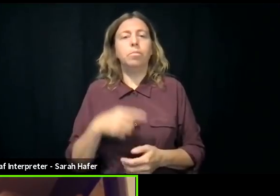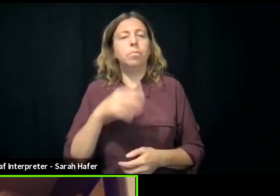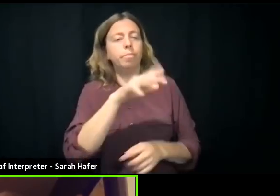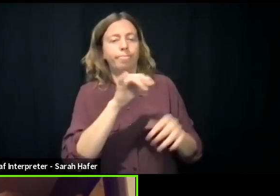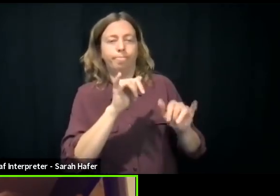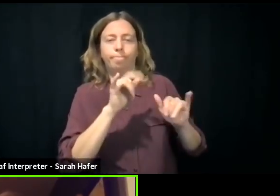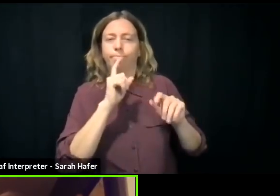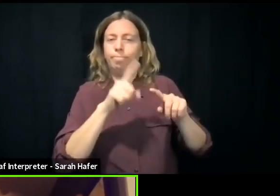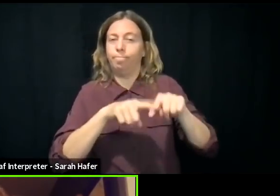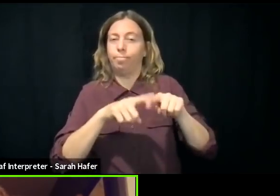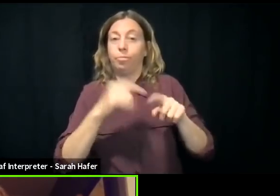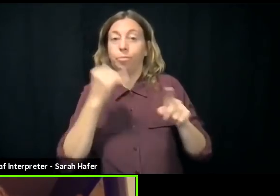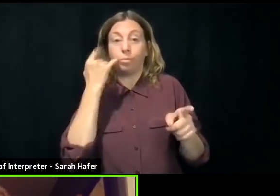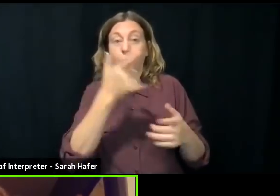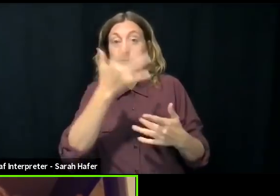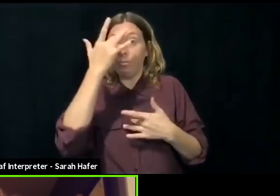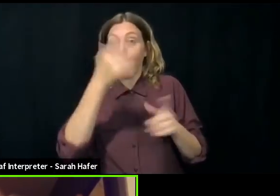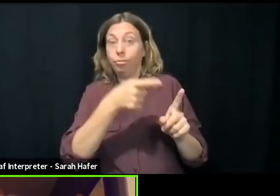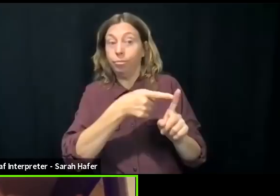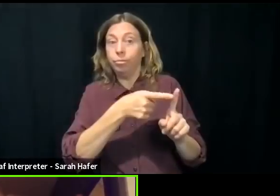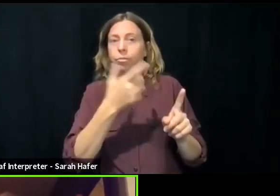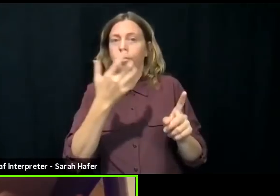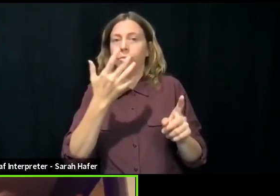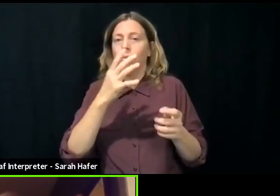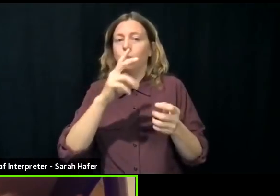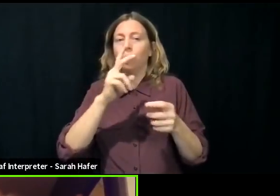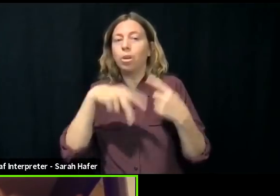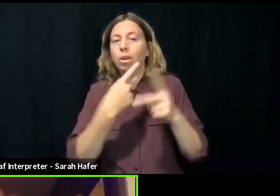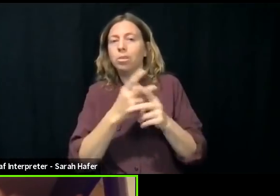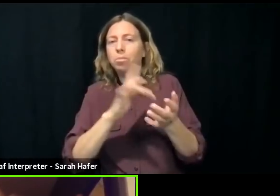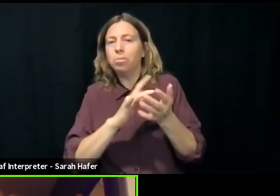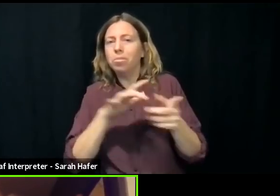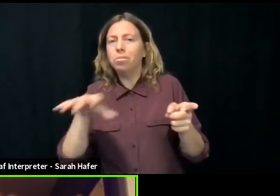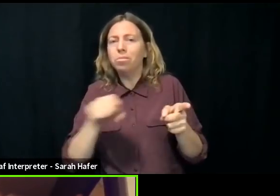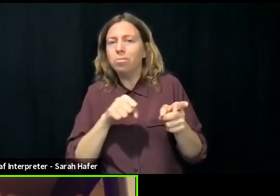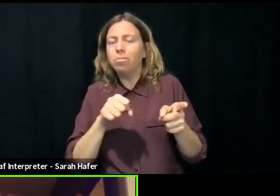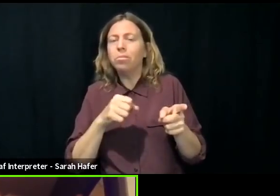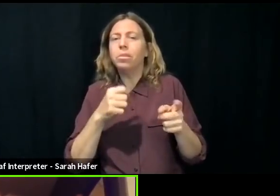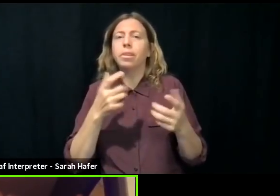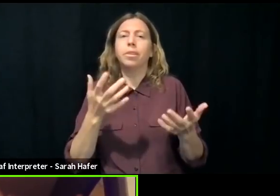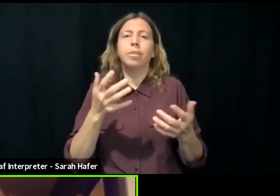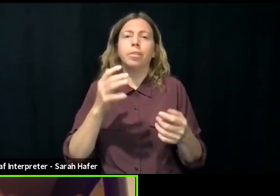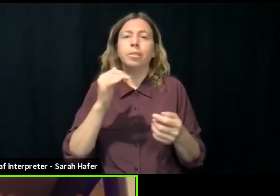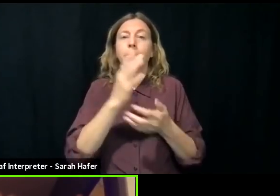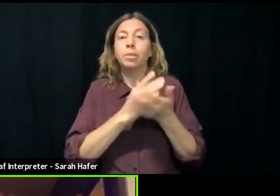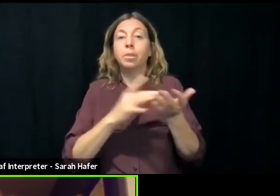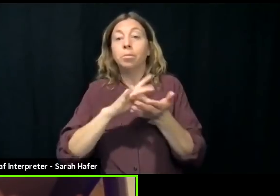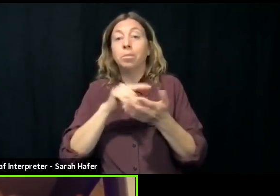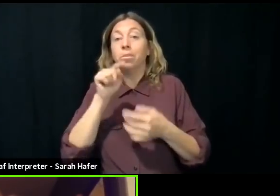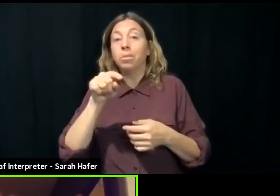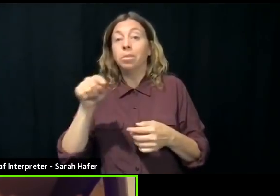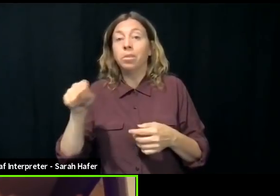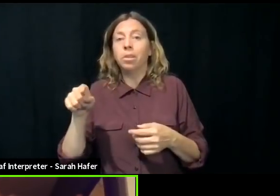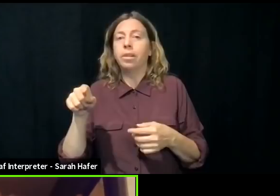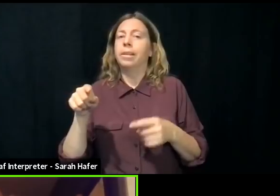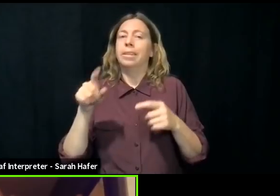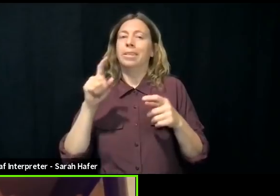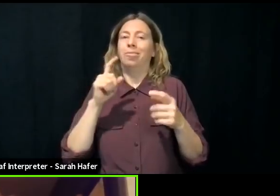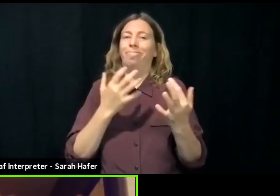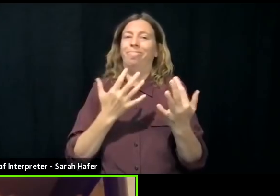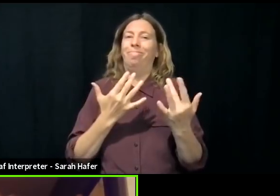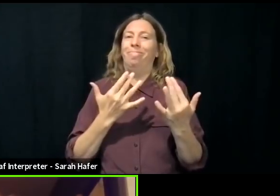If that's the case, you need to wait longer because the vaccine won't be as effective while the monoclonal antibodies that you receive